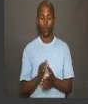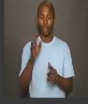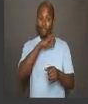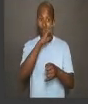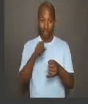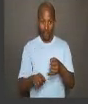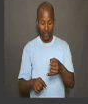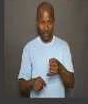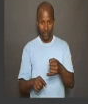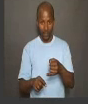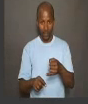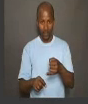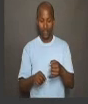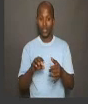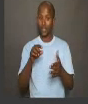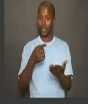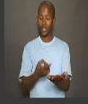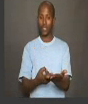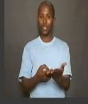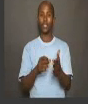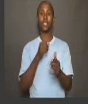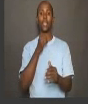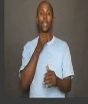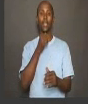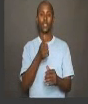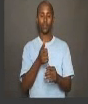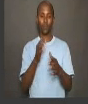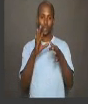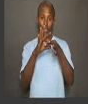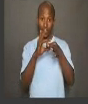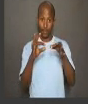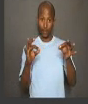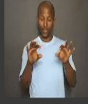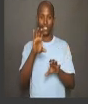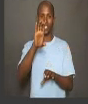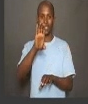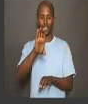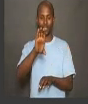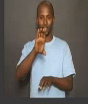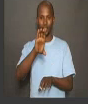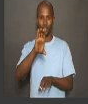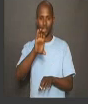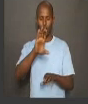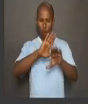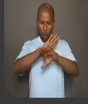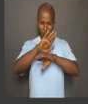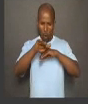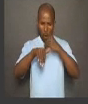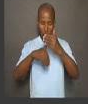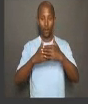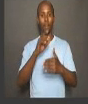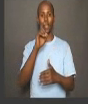Finally, this is the negation of statement C. For all